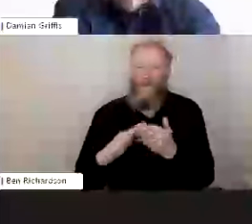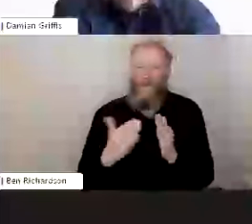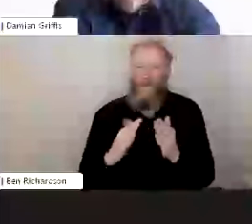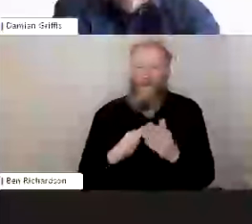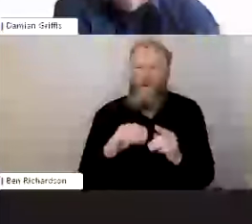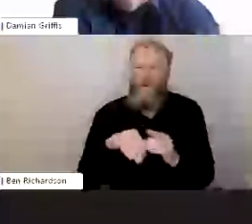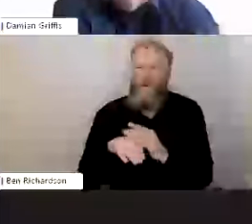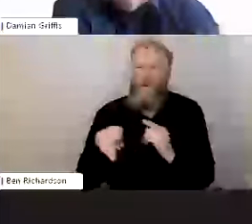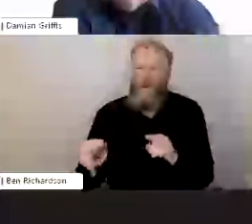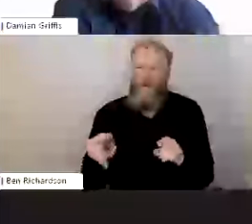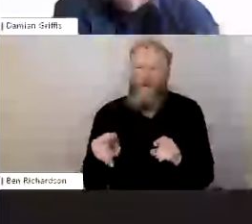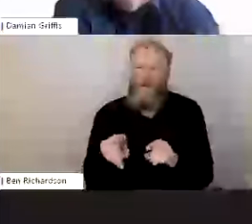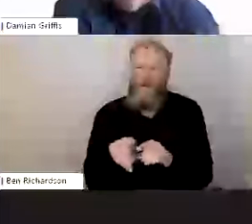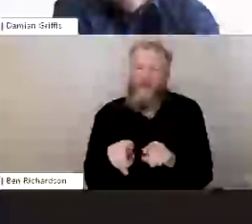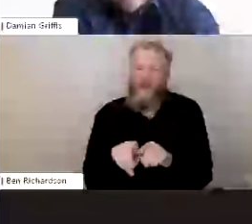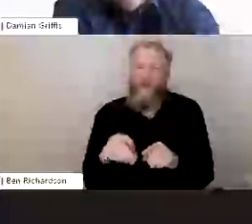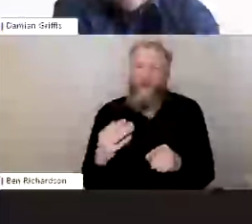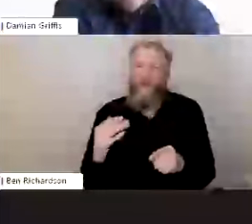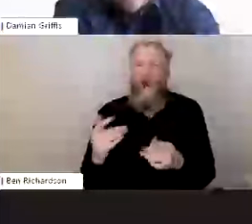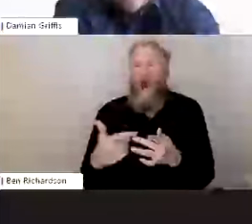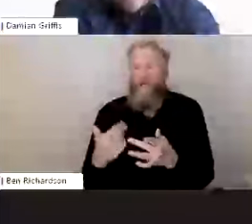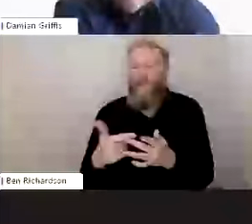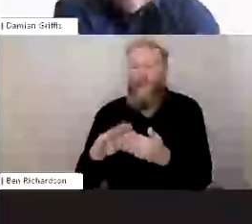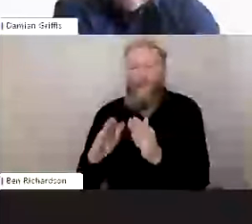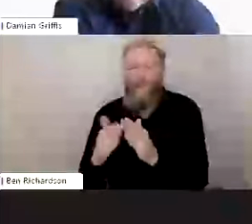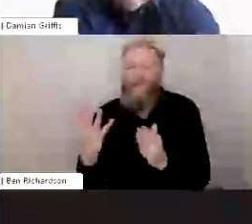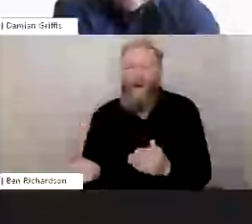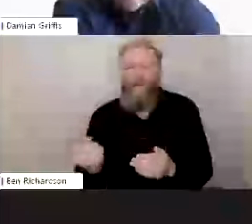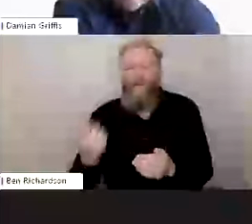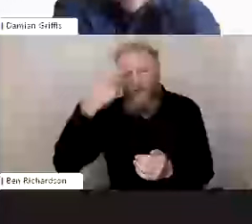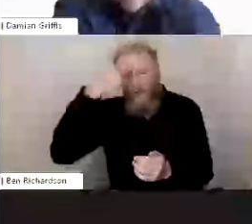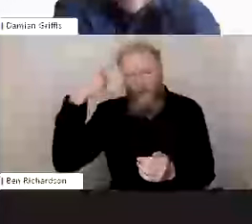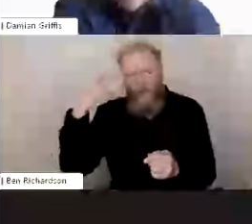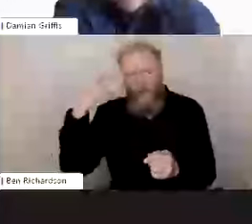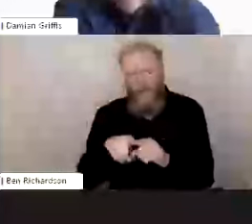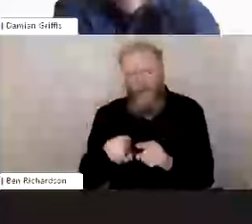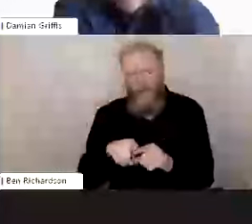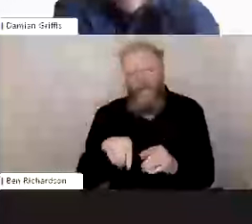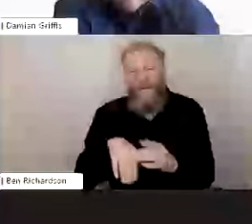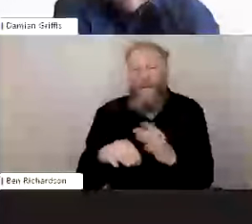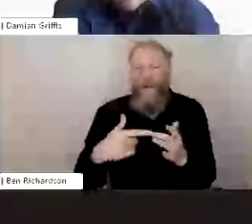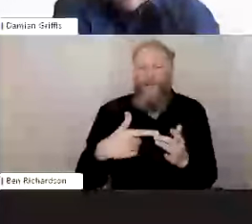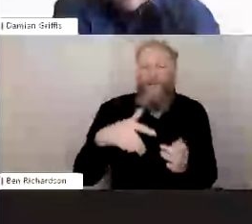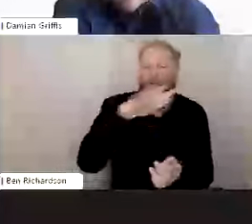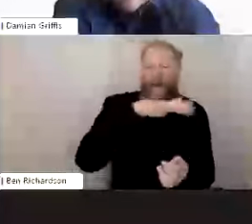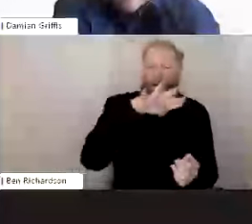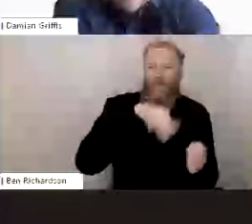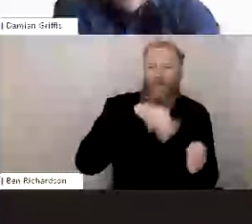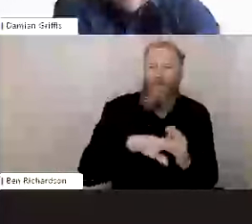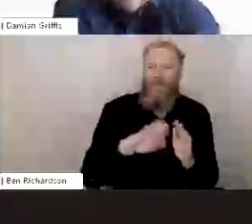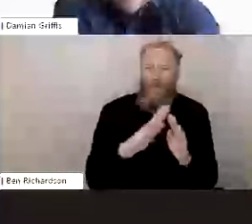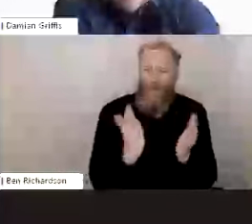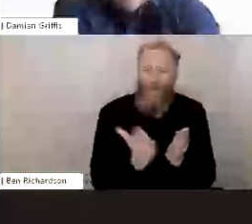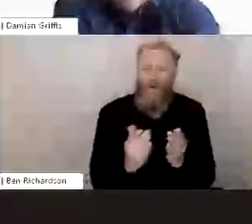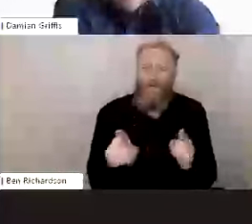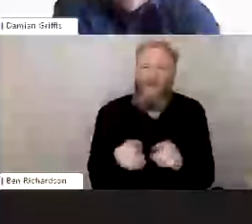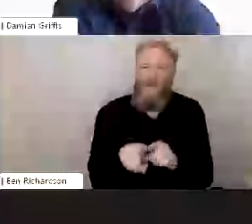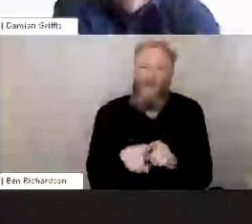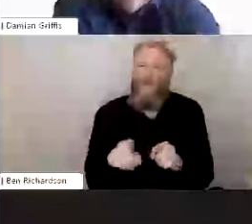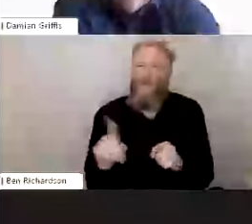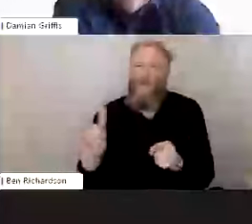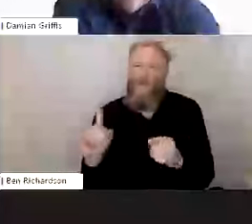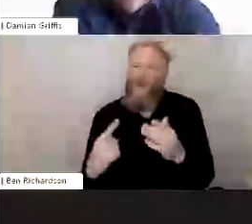there's ongoing trauma, as we see play out in other parts of the world at the moment. What